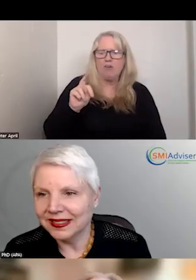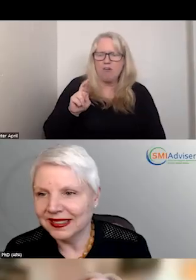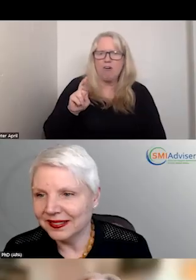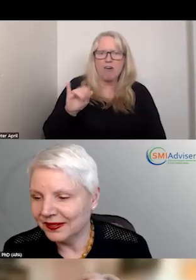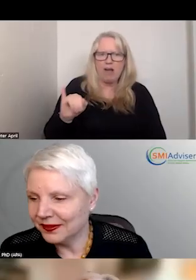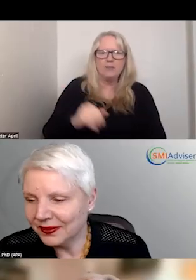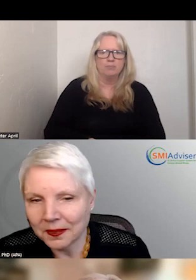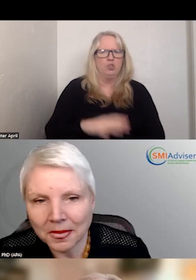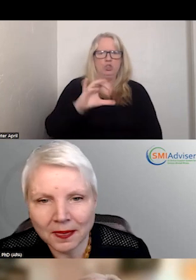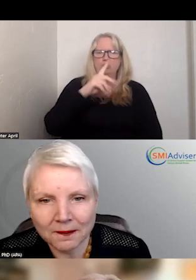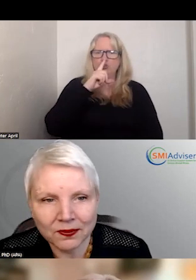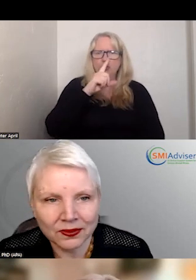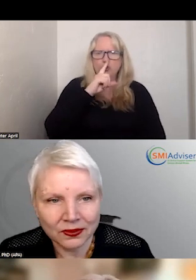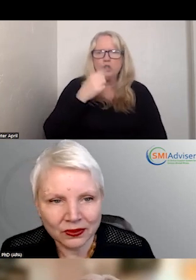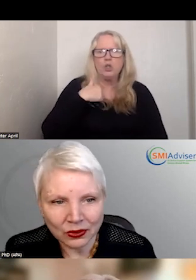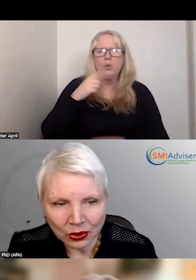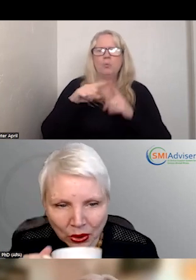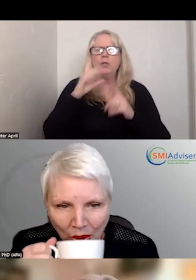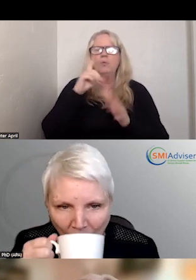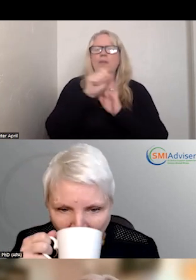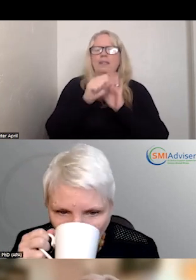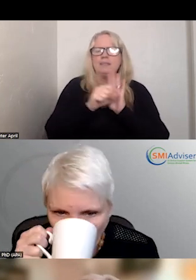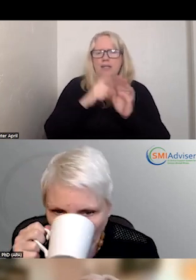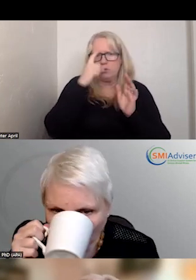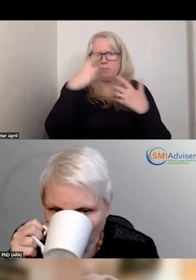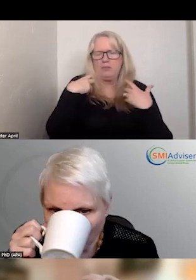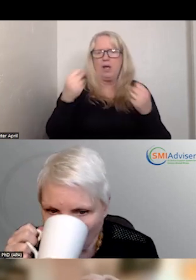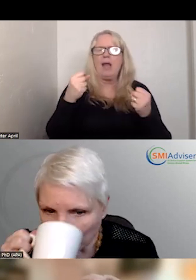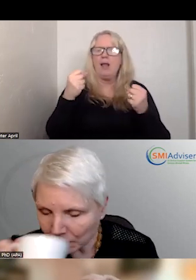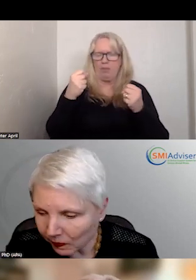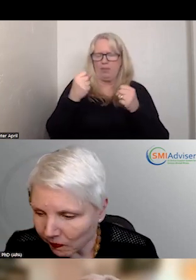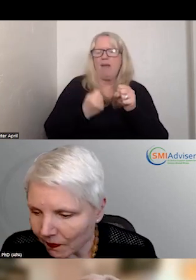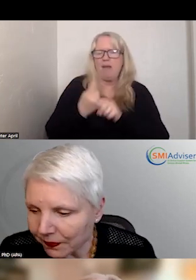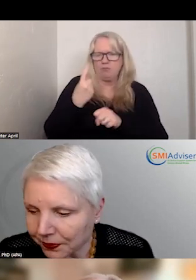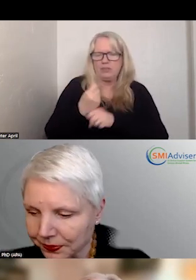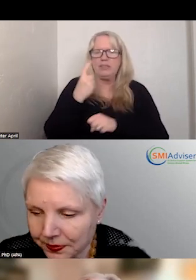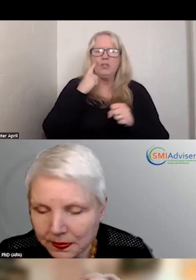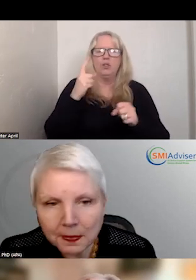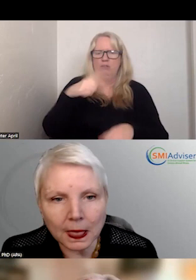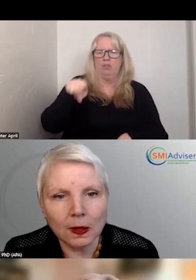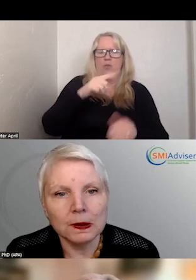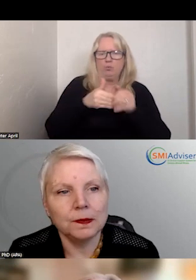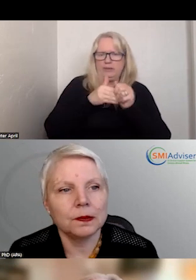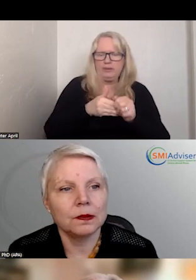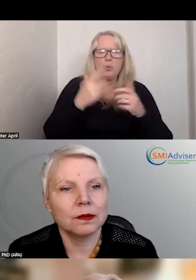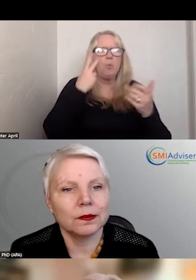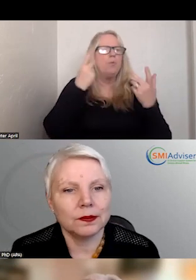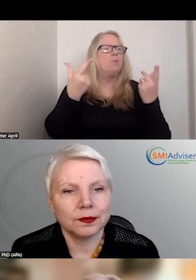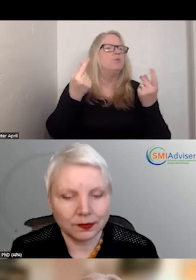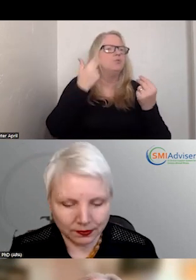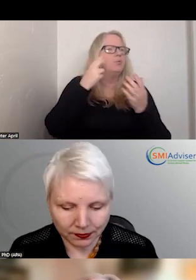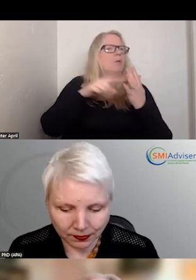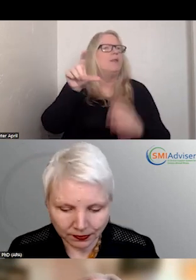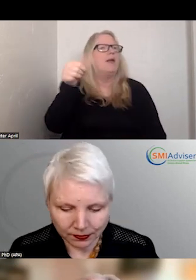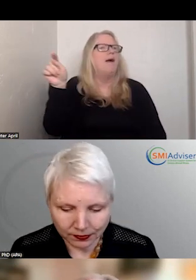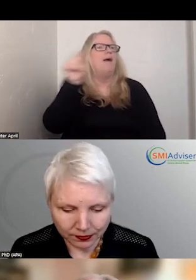We work with the steering committee of state mental health leaders each year to look at what are the key topics they want to know what other states are doing.